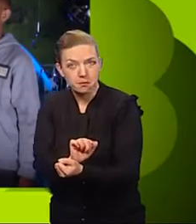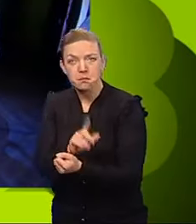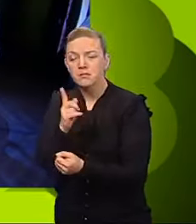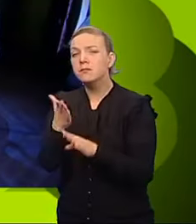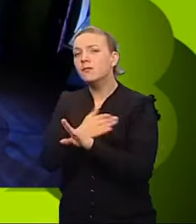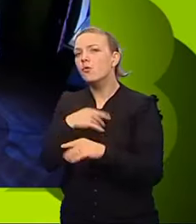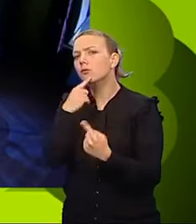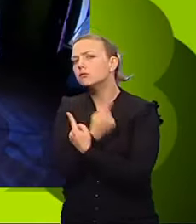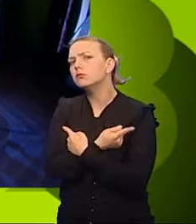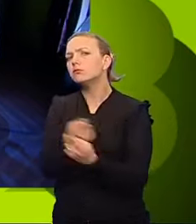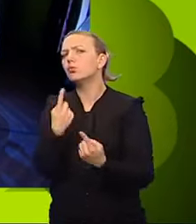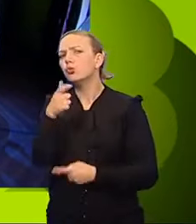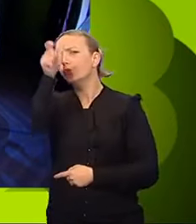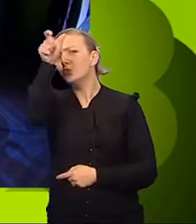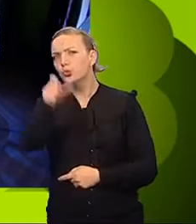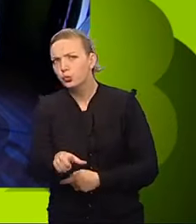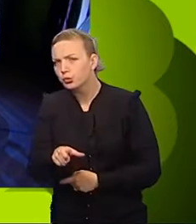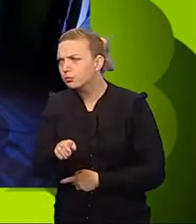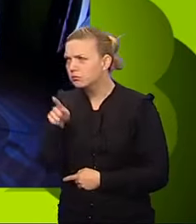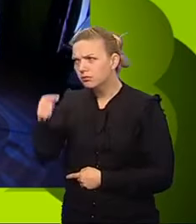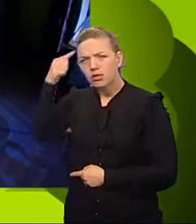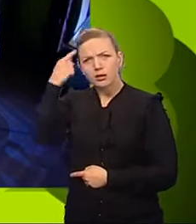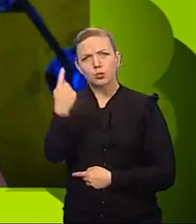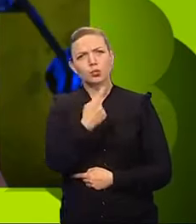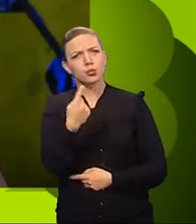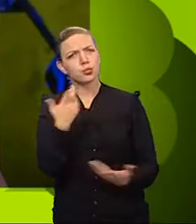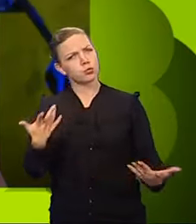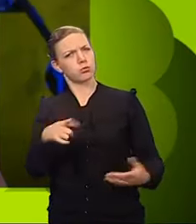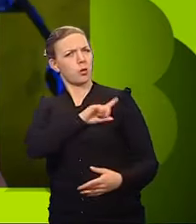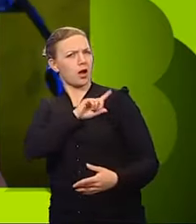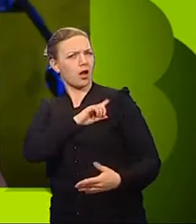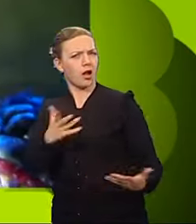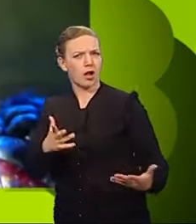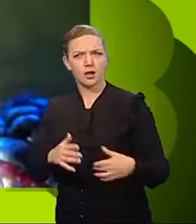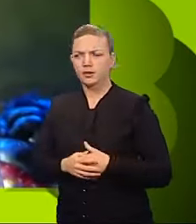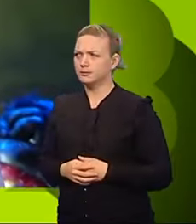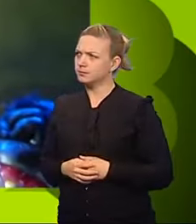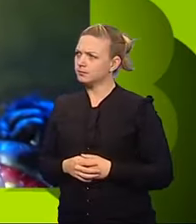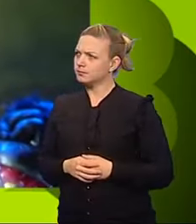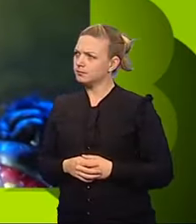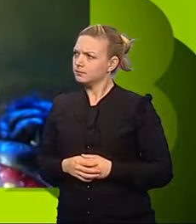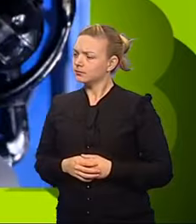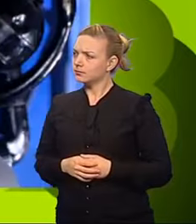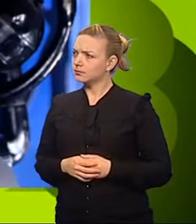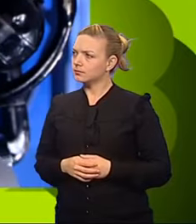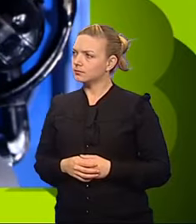the unlucky unfortunate, who do you think the saboteur was and why?